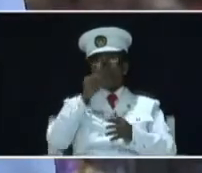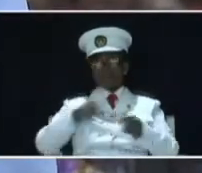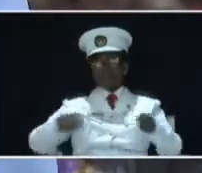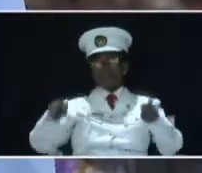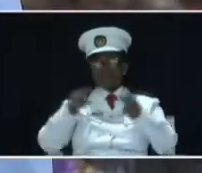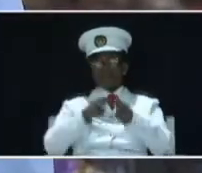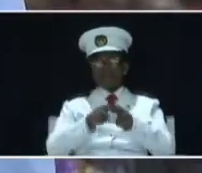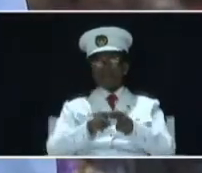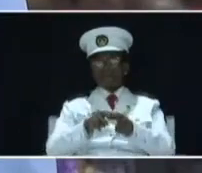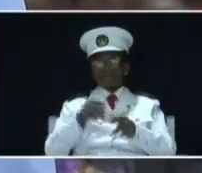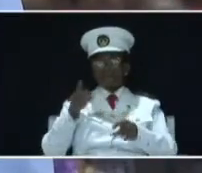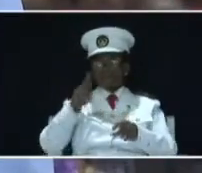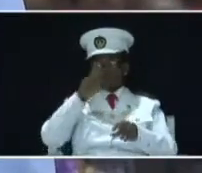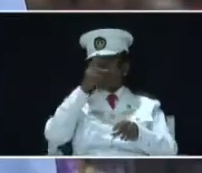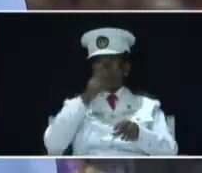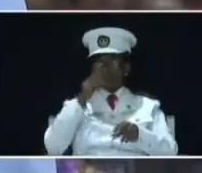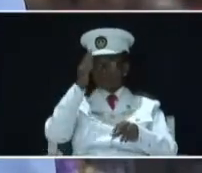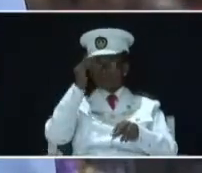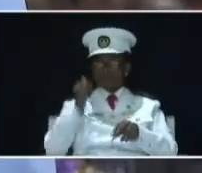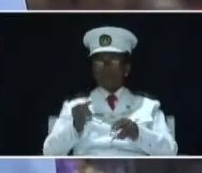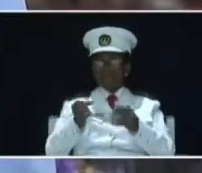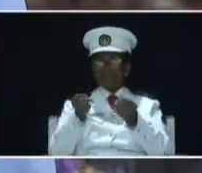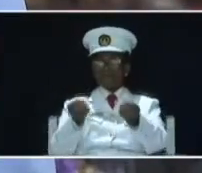And the reason why many of us